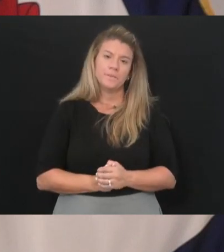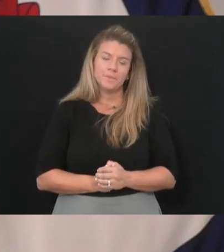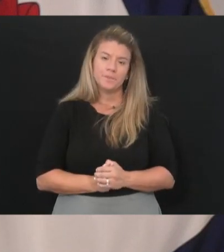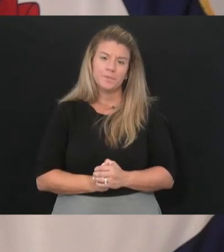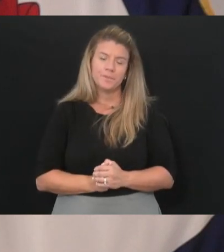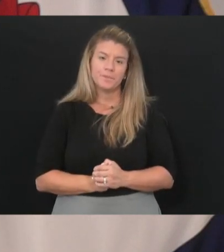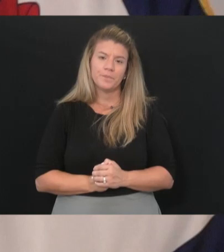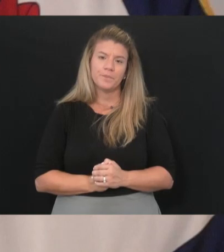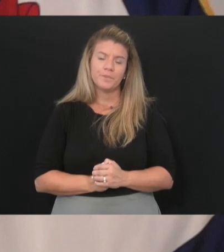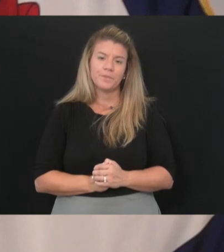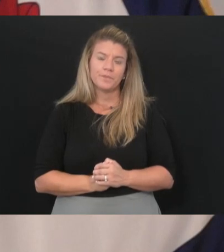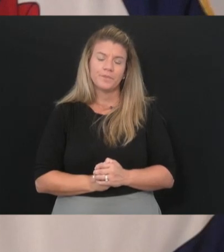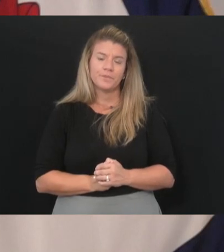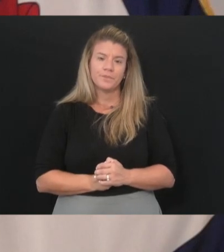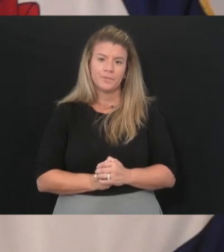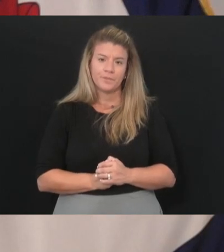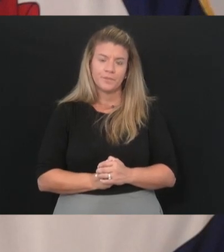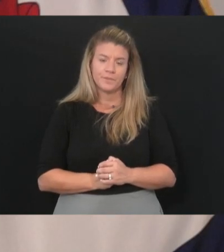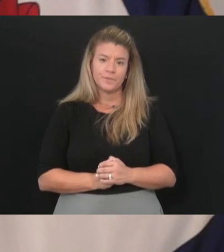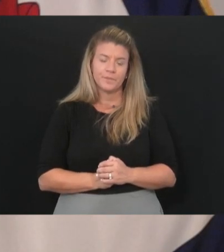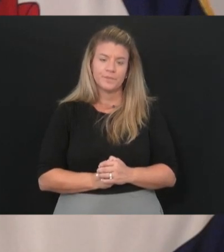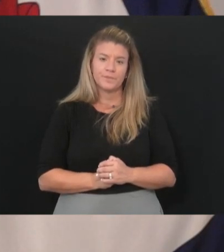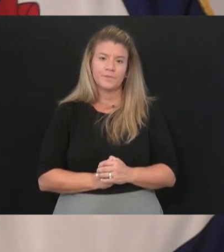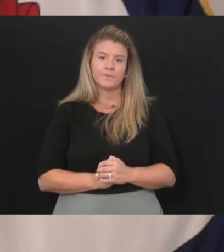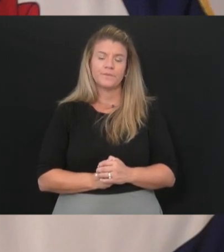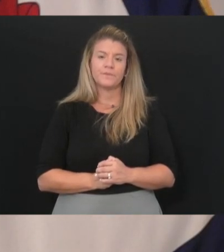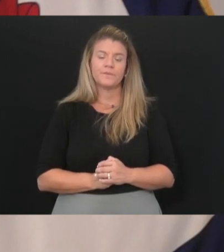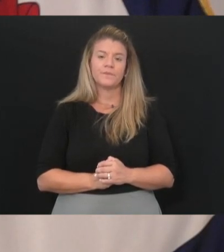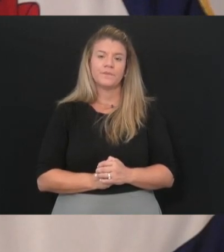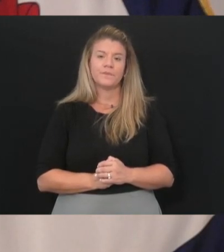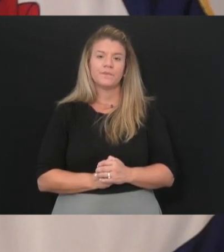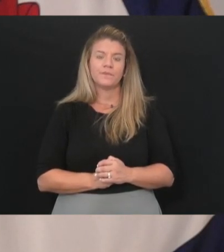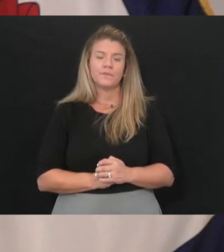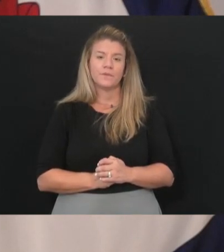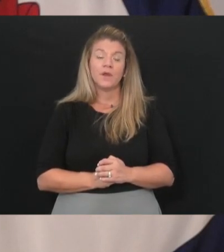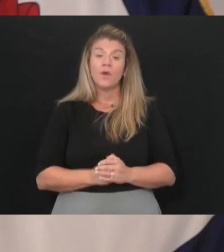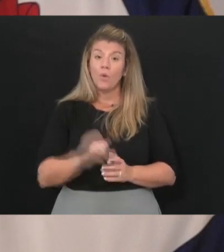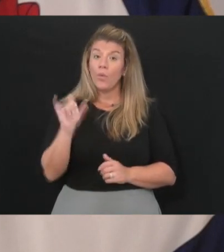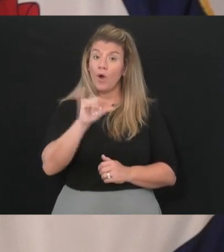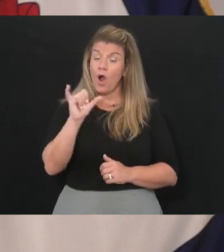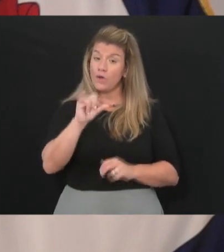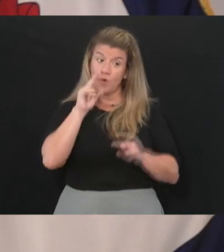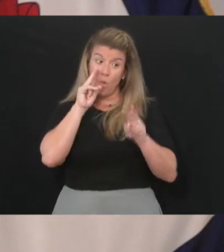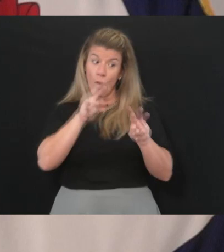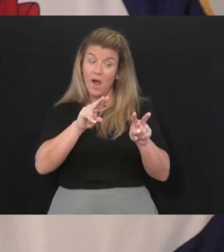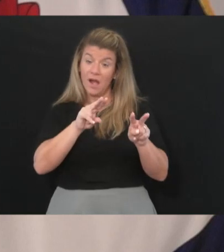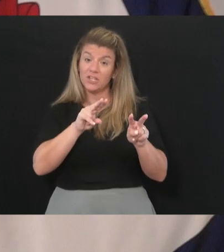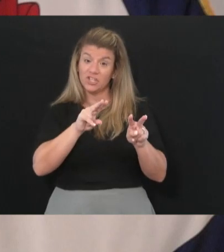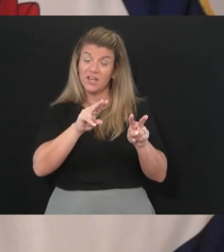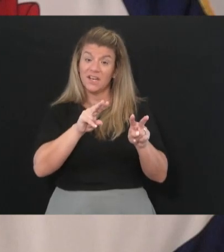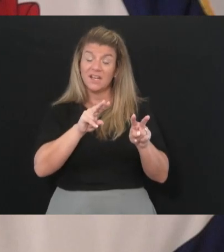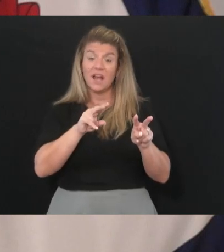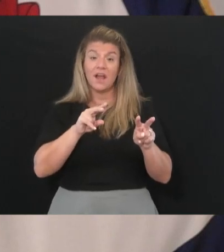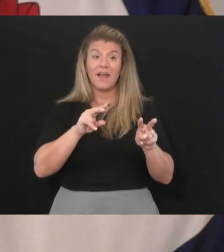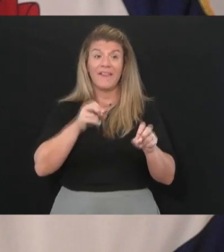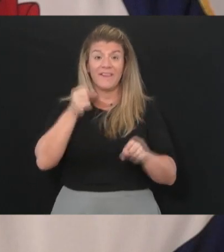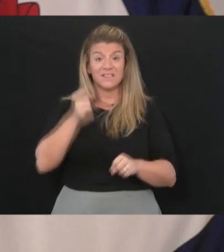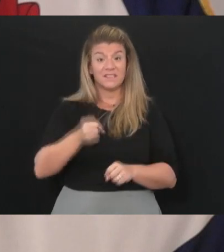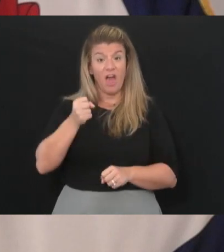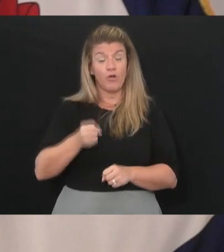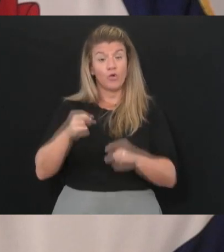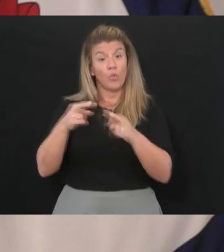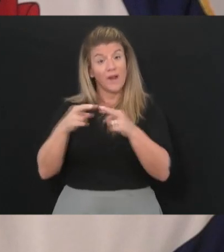In addition to that, we're also really closely monitoring the Southern Regional Jail in Raleigh